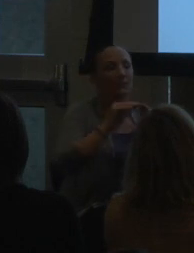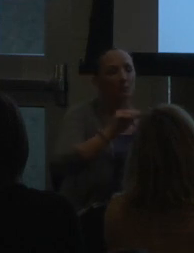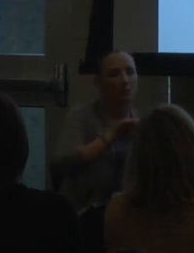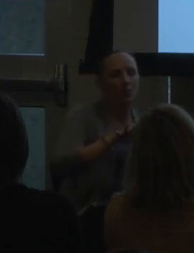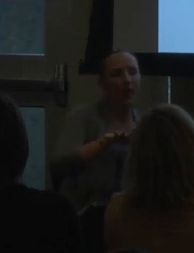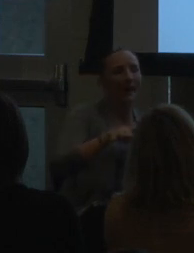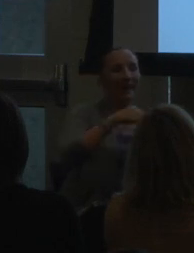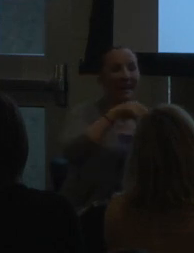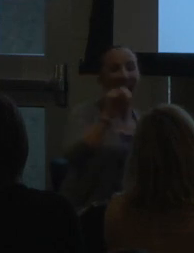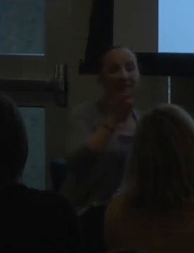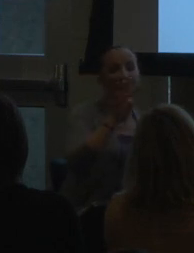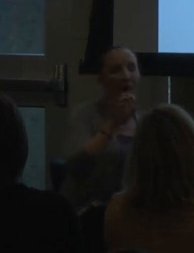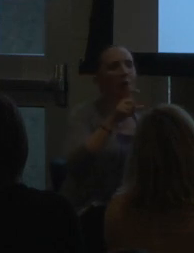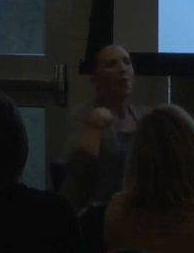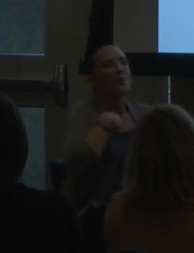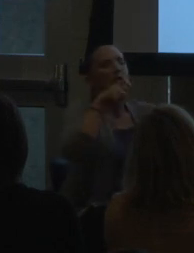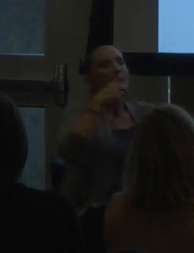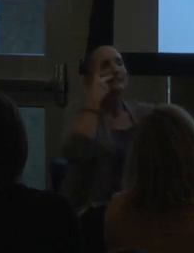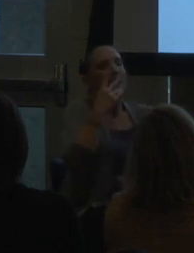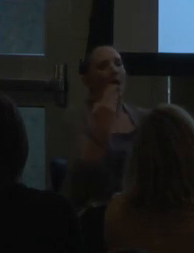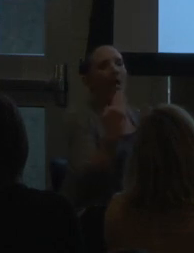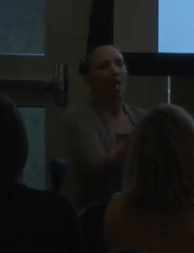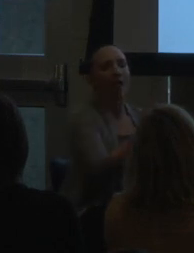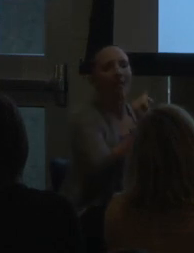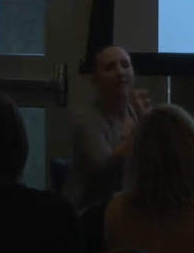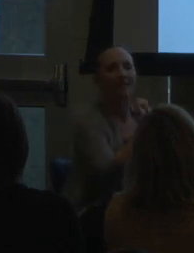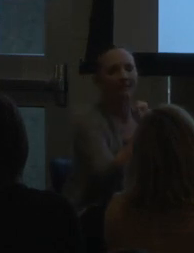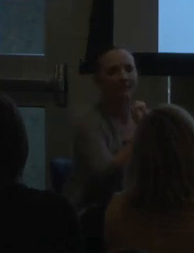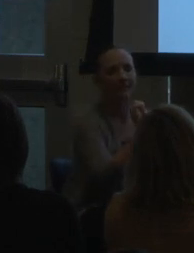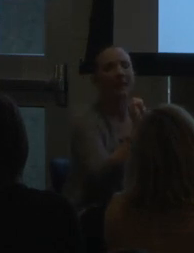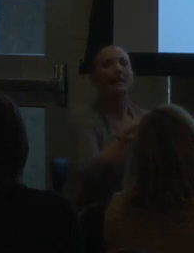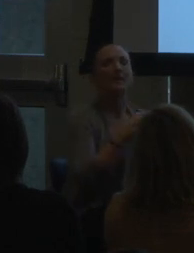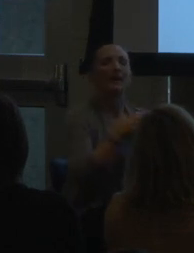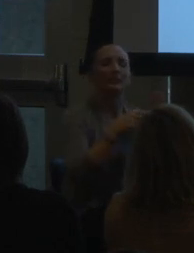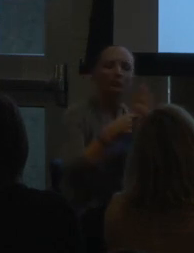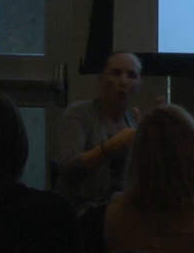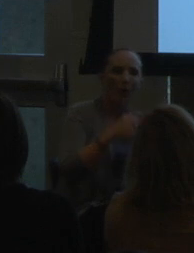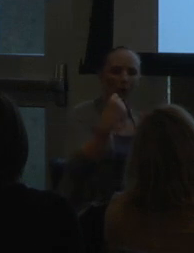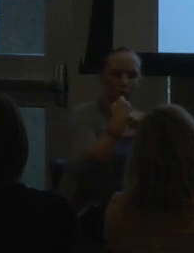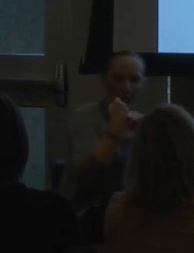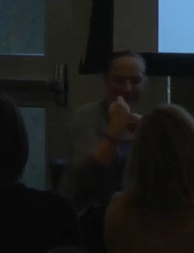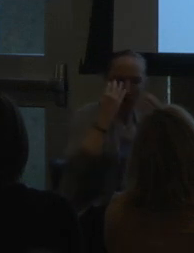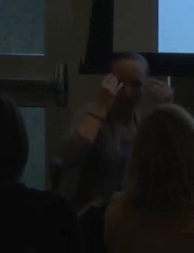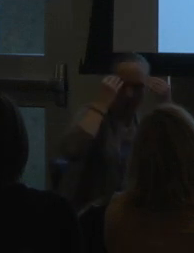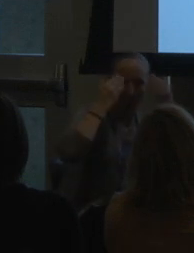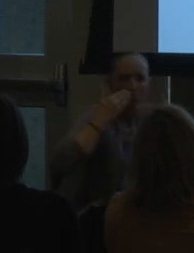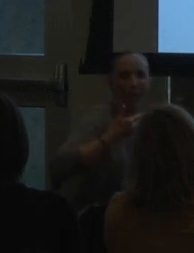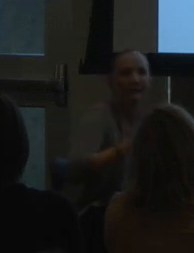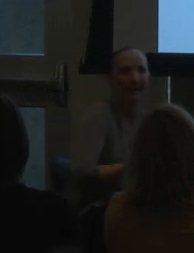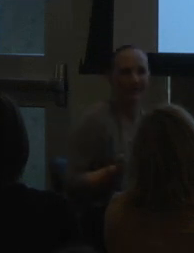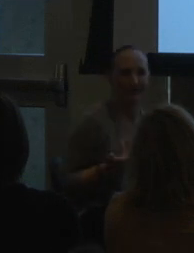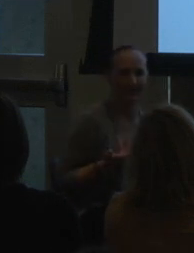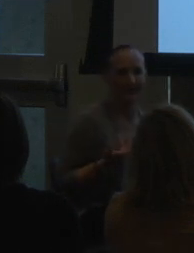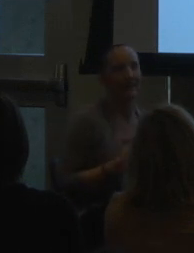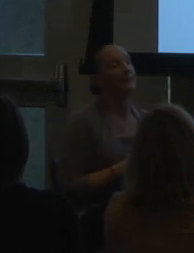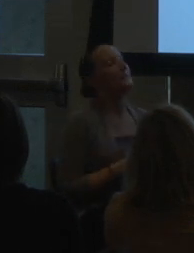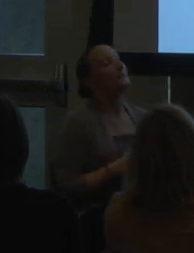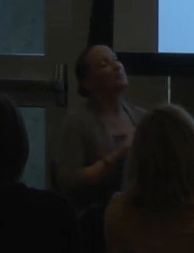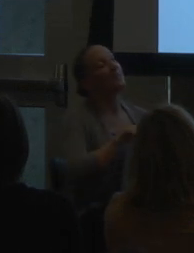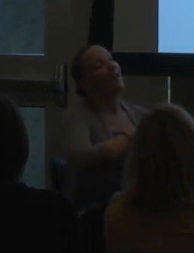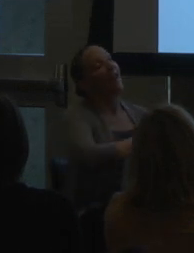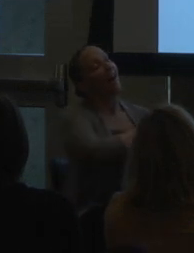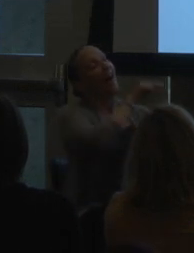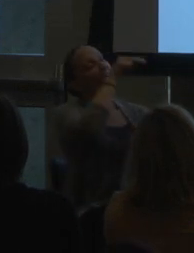in the N400. What we should see is a late effect that's indicative of a strategic type of process. Okay? On the other